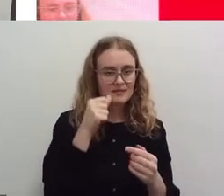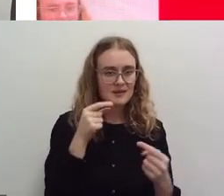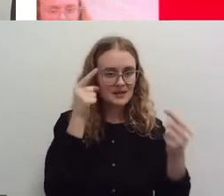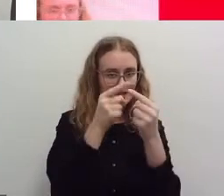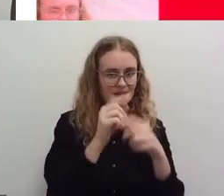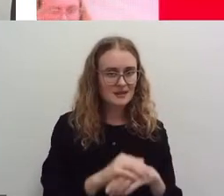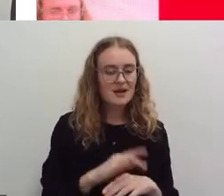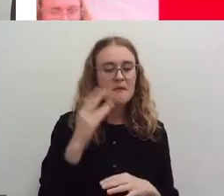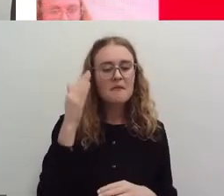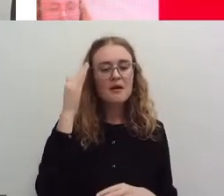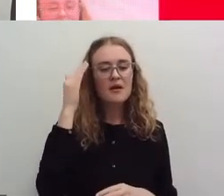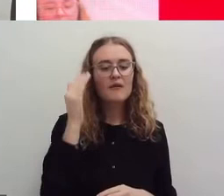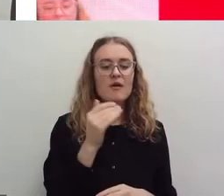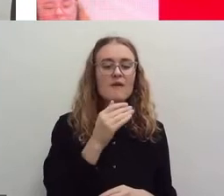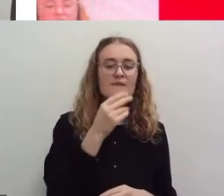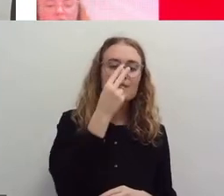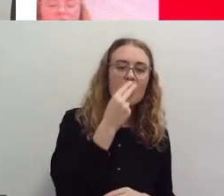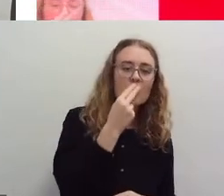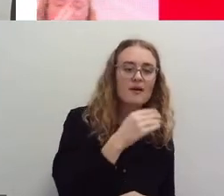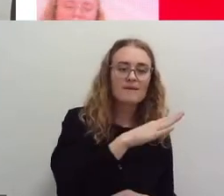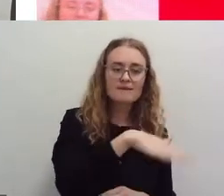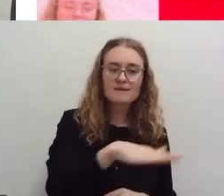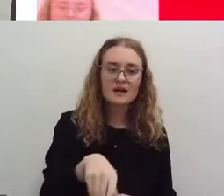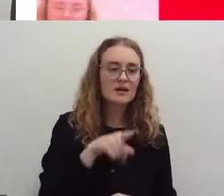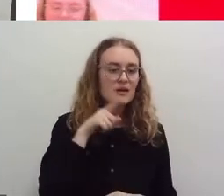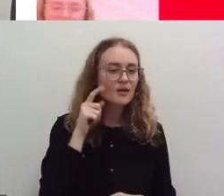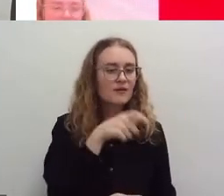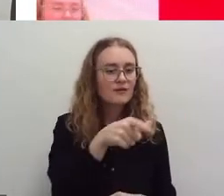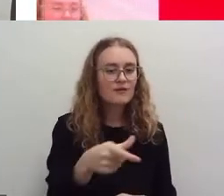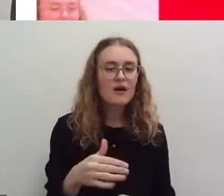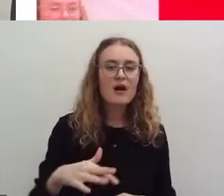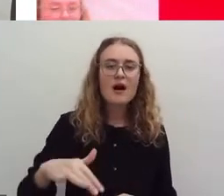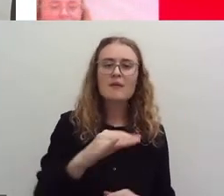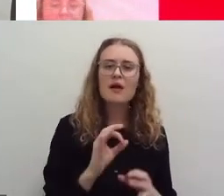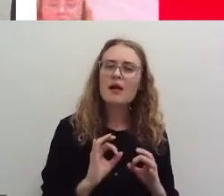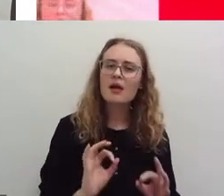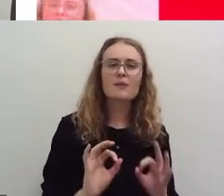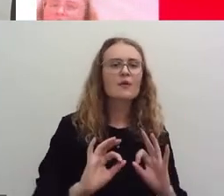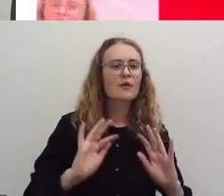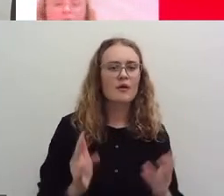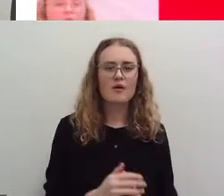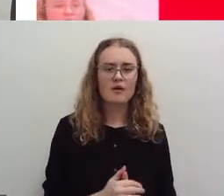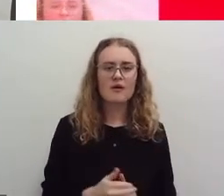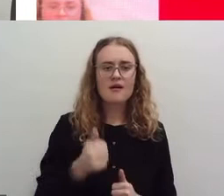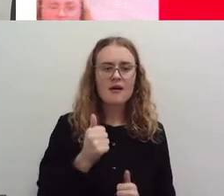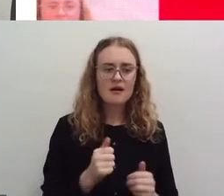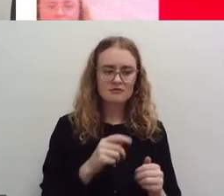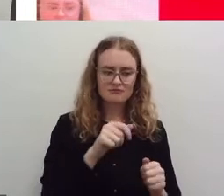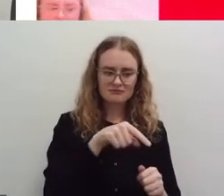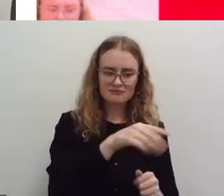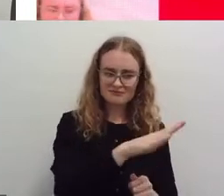create something later on in their lives? Is there only one model, one set of rules that can lead to a